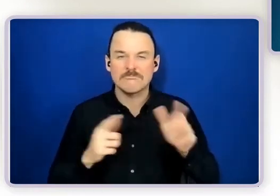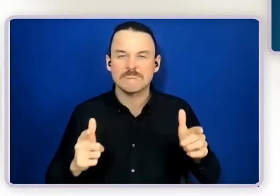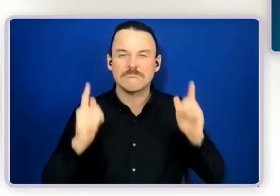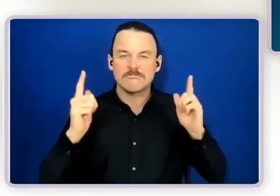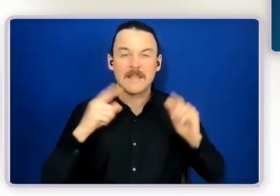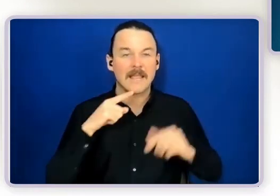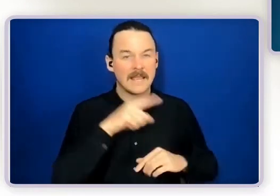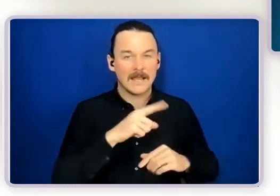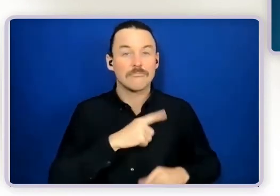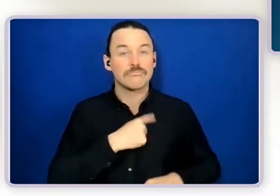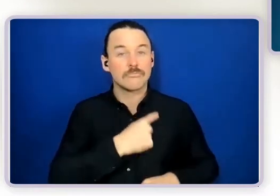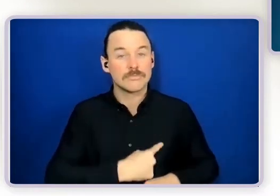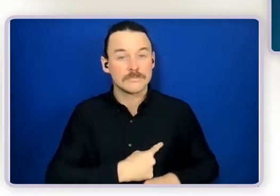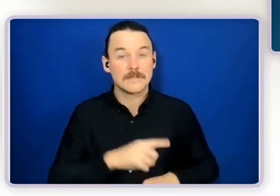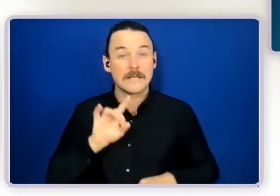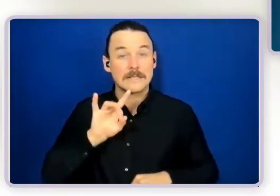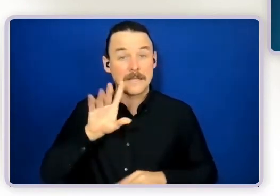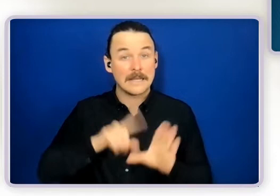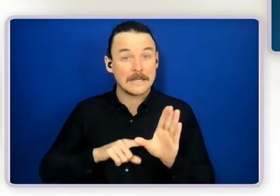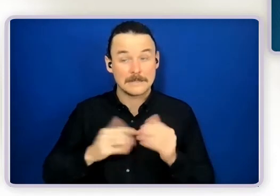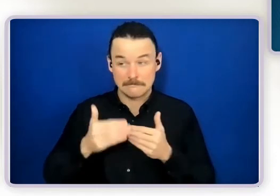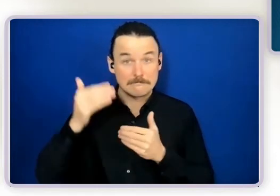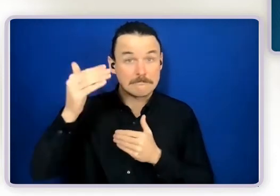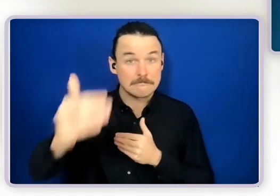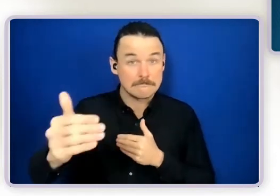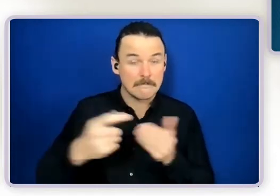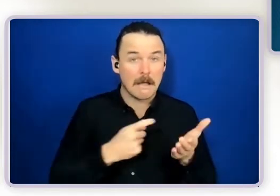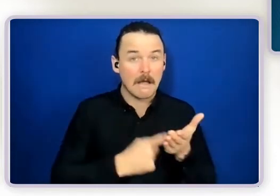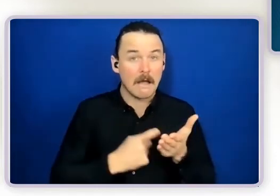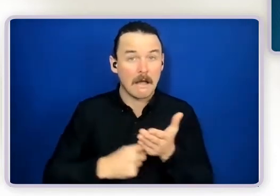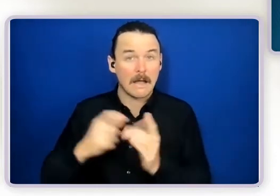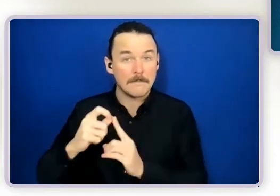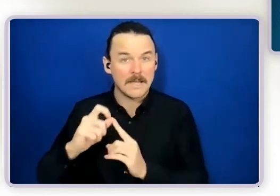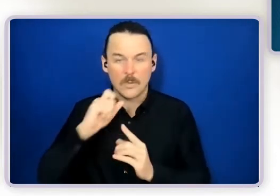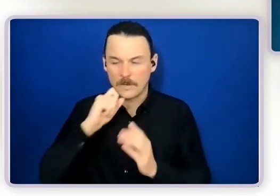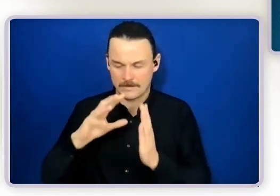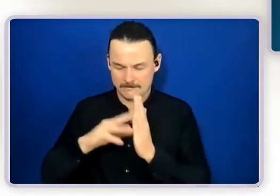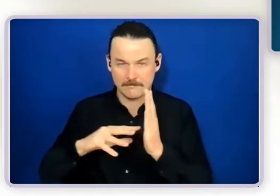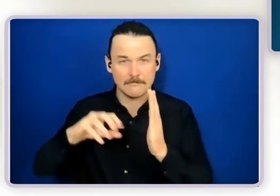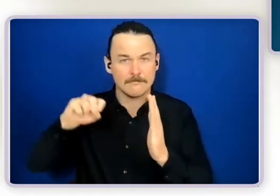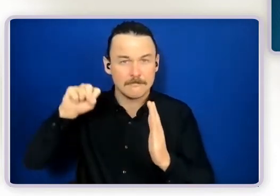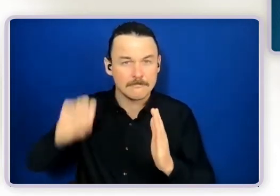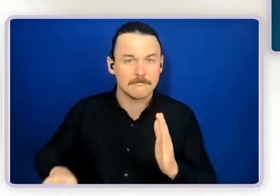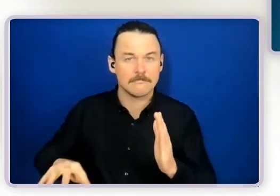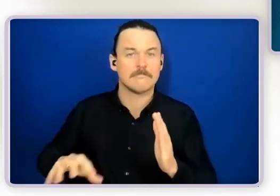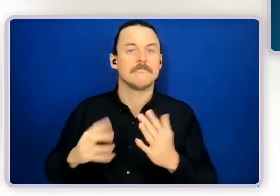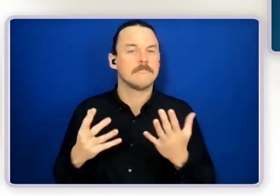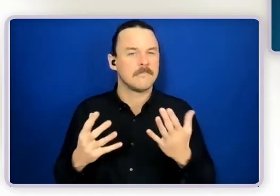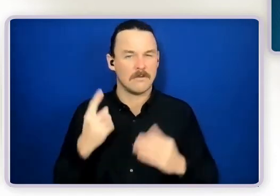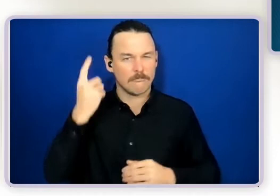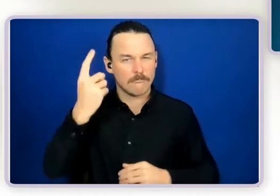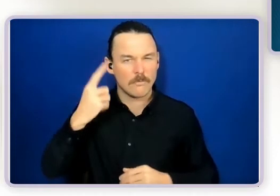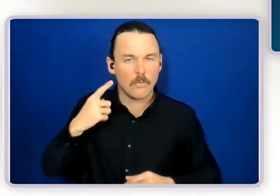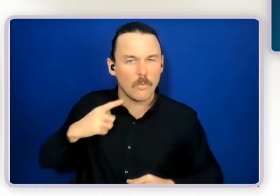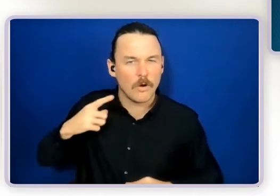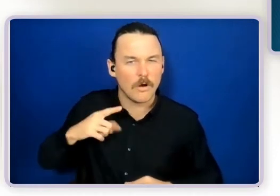eliminated. One has to wonder why it's going to take 10 years. But that's, interestingly, that's only in the